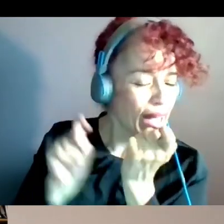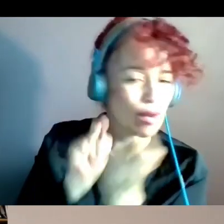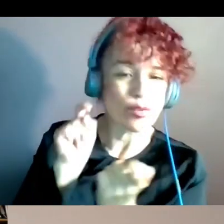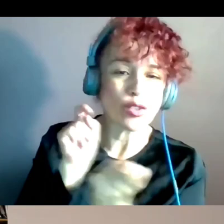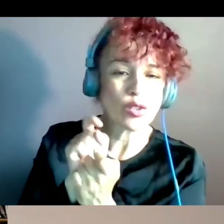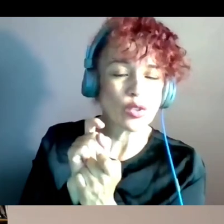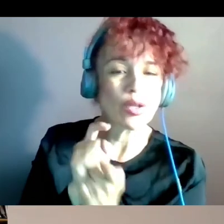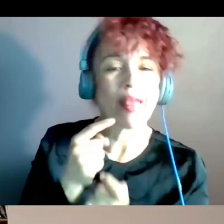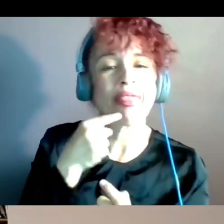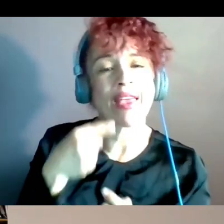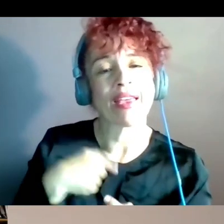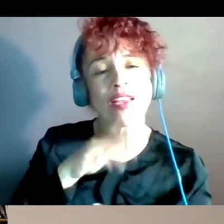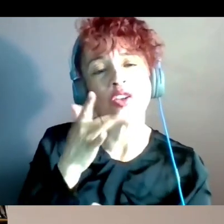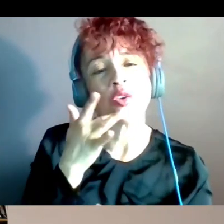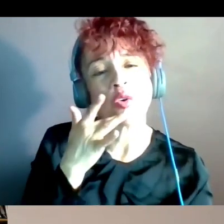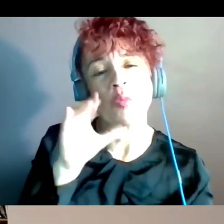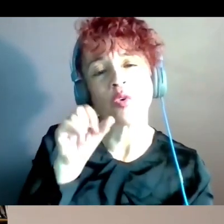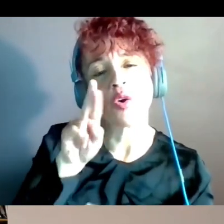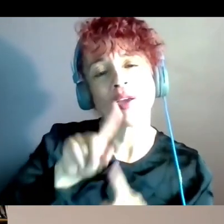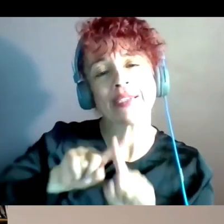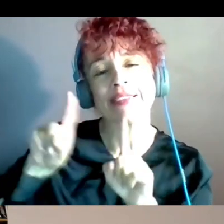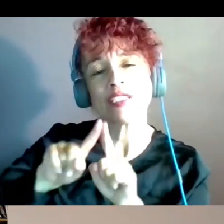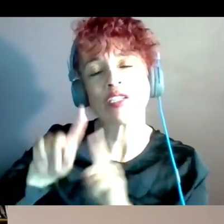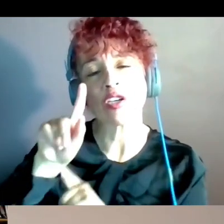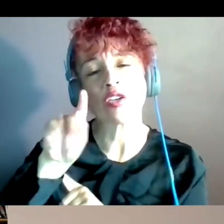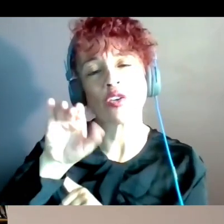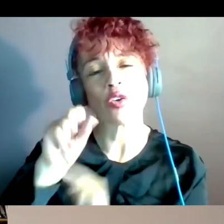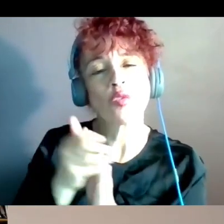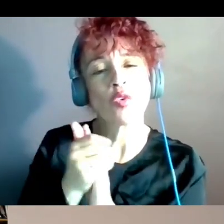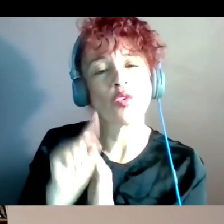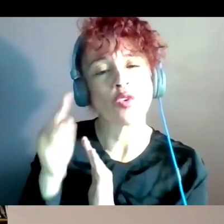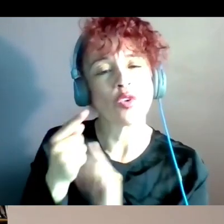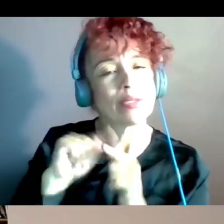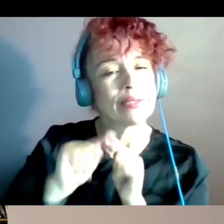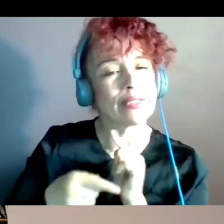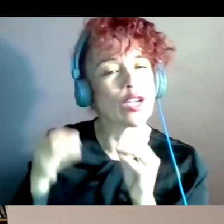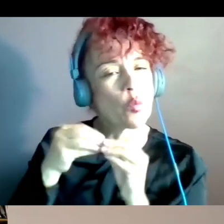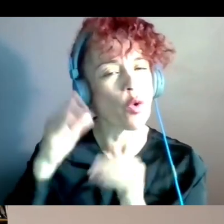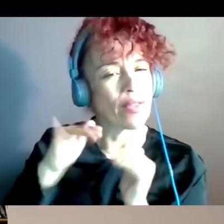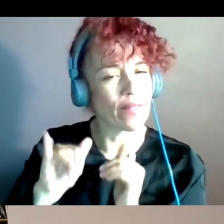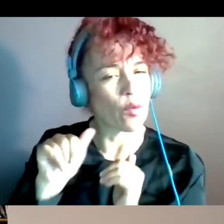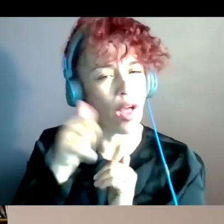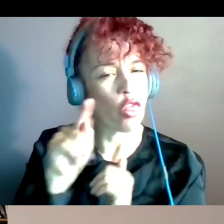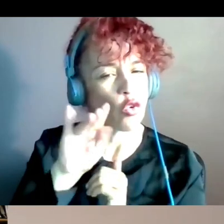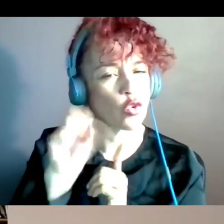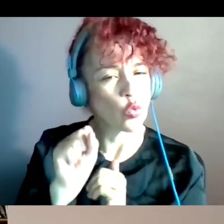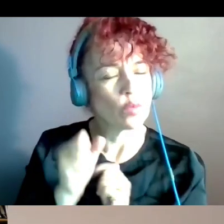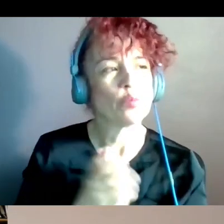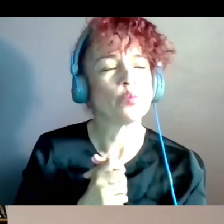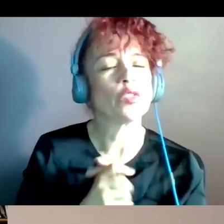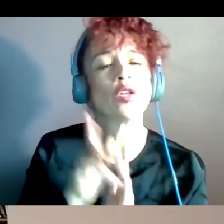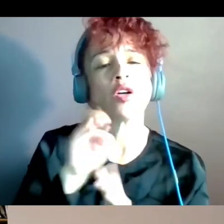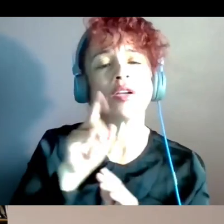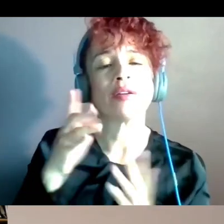So tell us about your favorite things to carve and the different tools that you use. It's not just a knife, right? You use more than that. So the tools vary